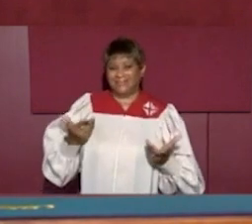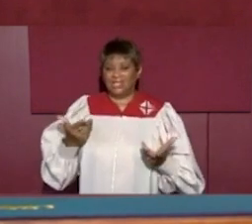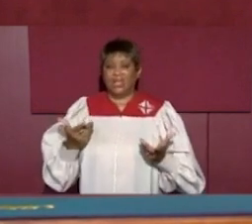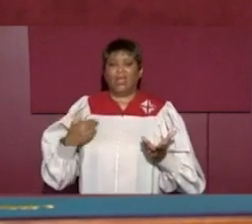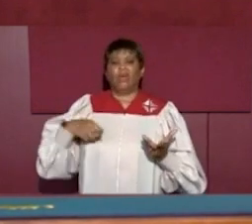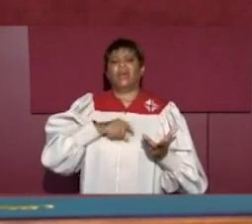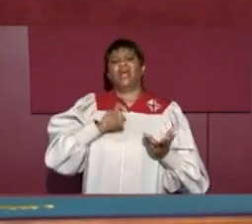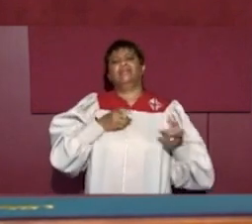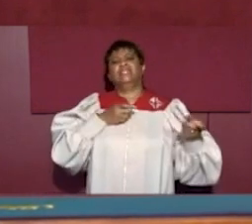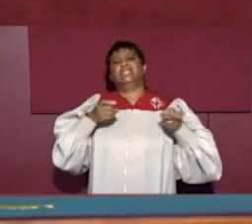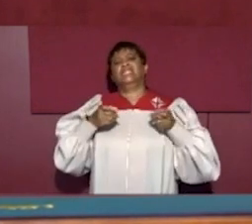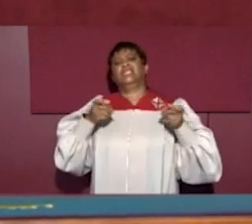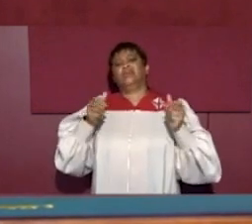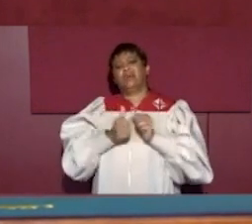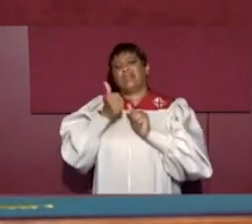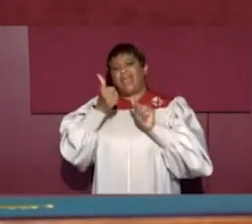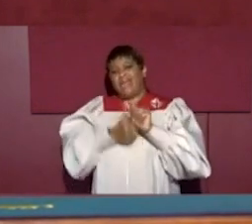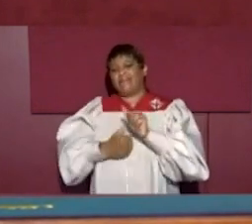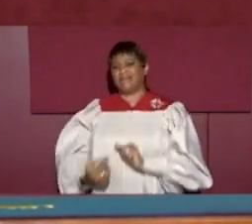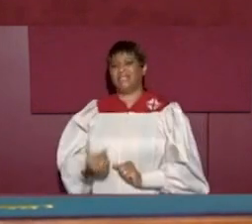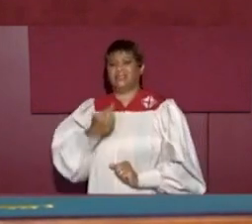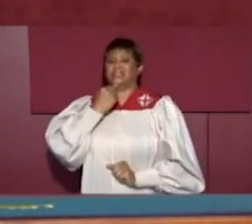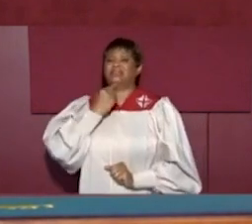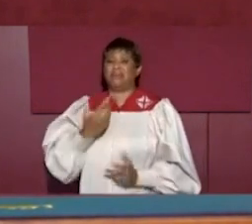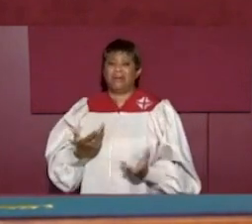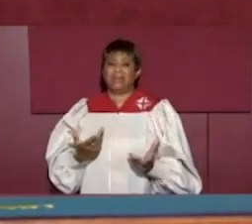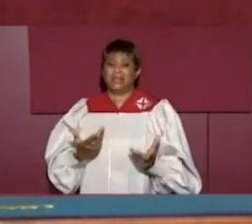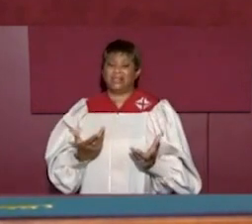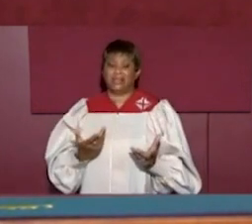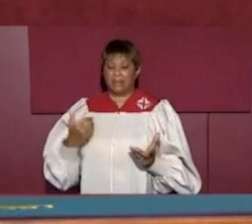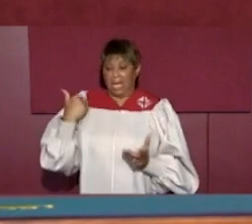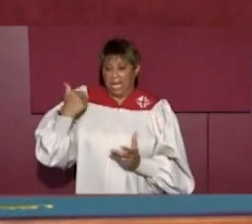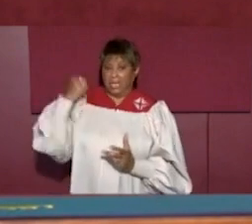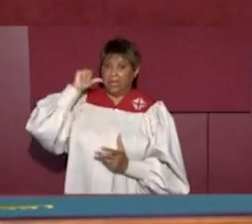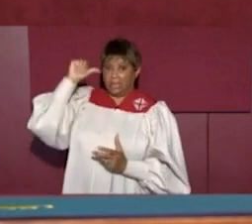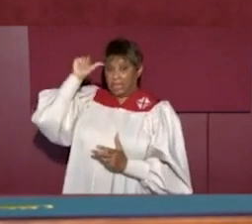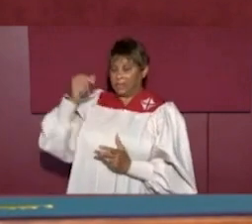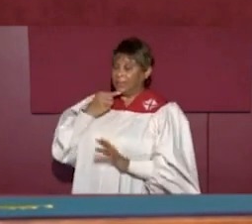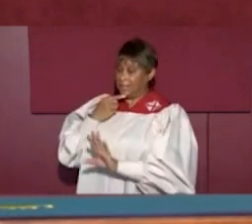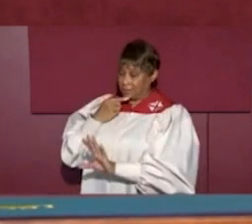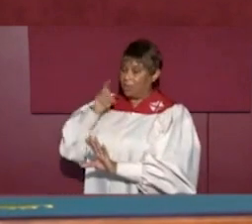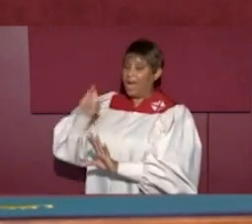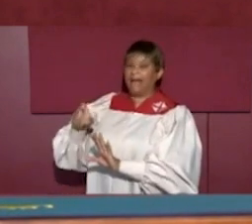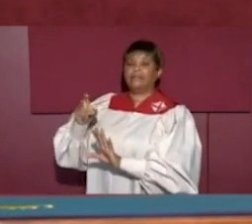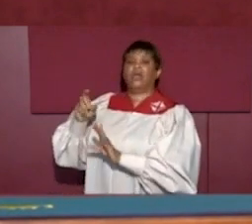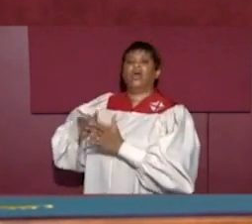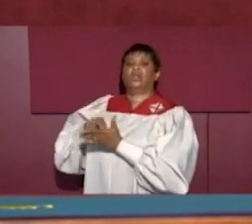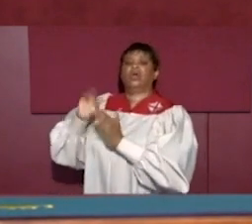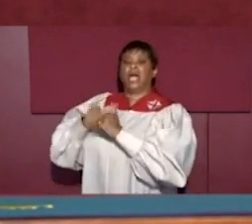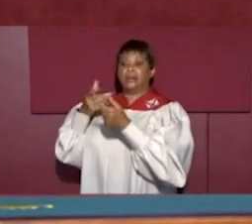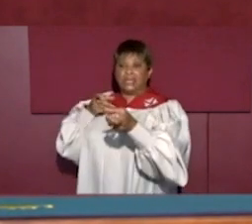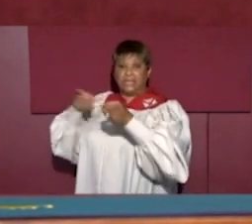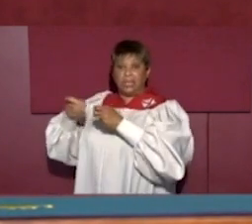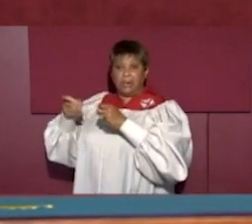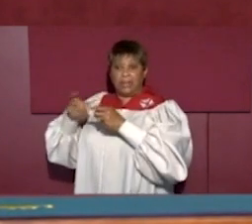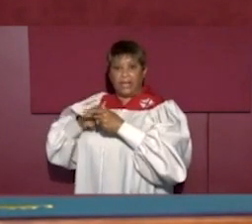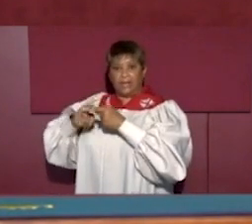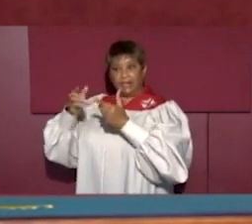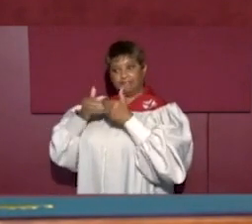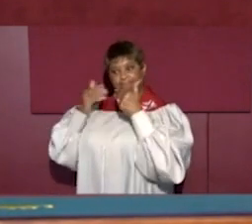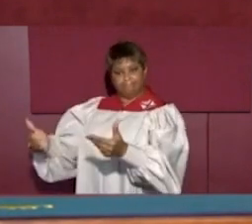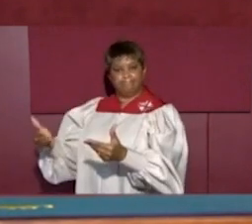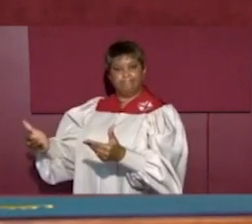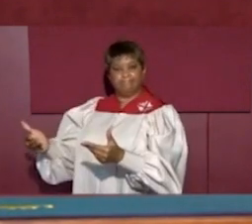to deal with each and every disappointment. As one of my young adults said, we have to learn how to deal with these things and move on.